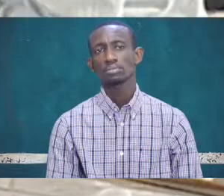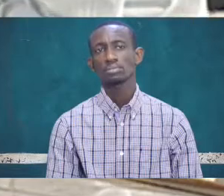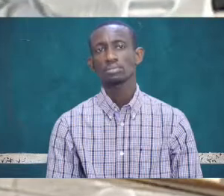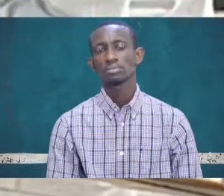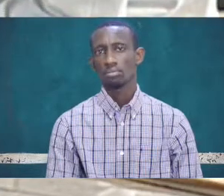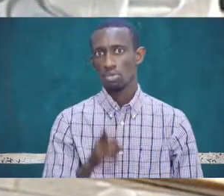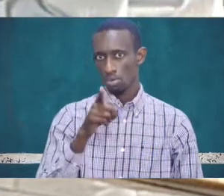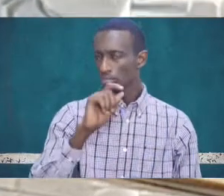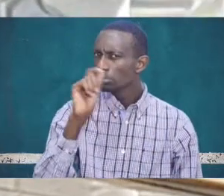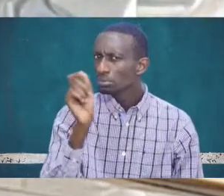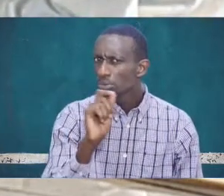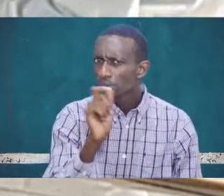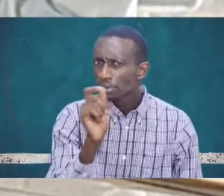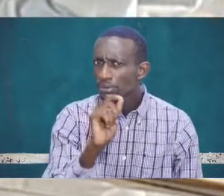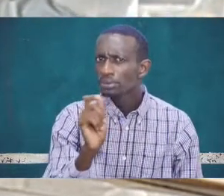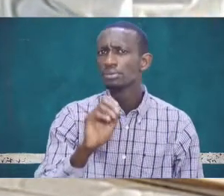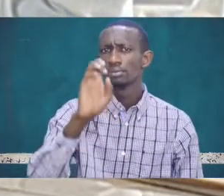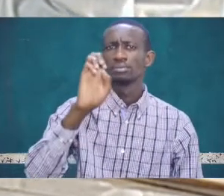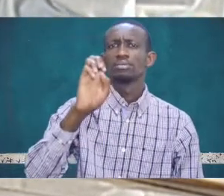Write equation